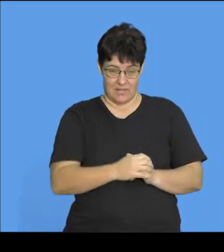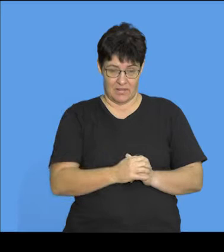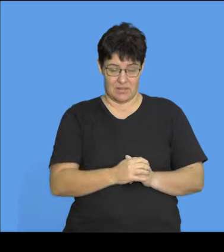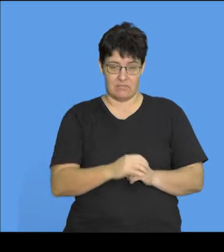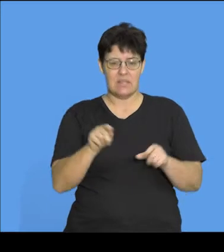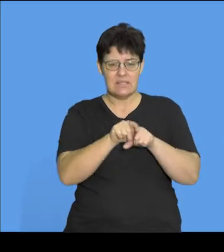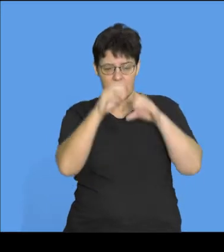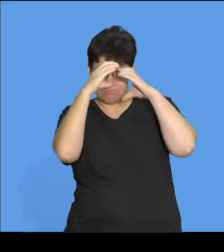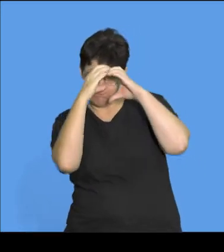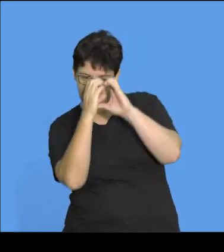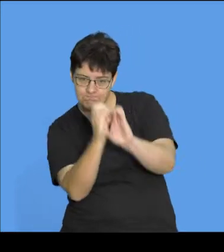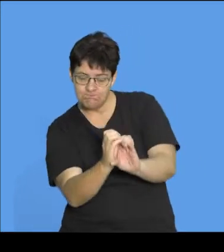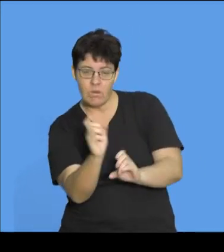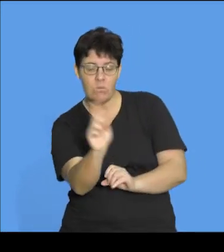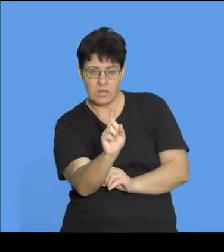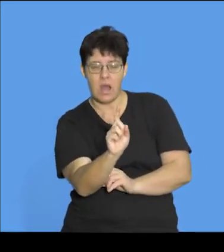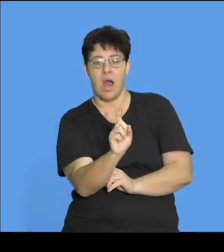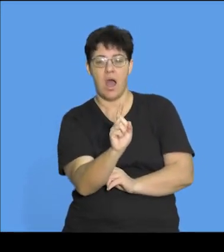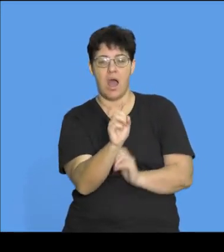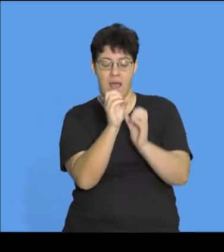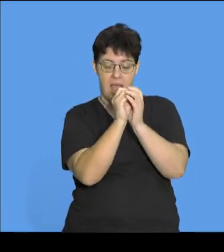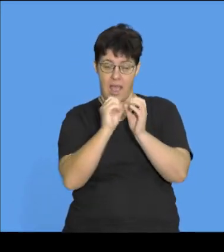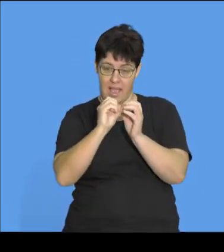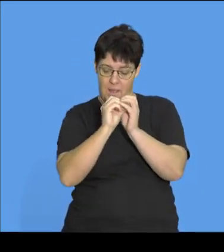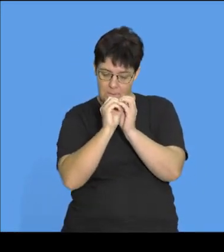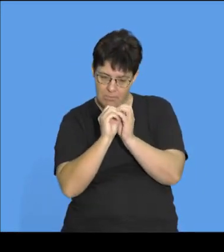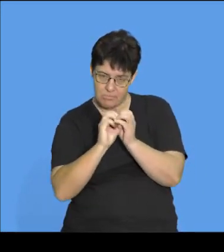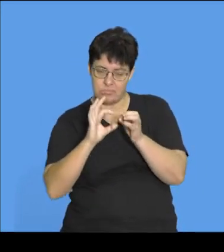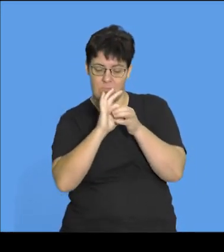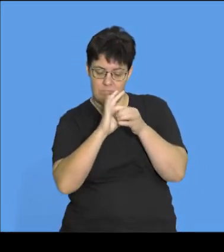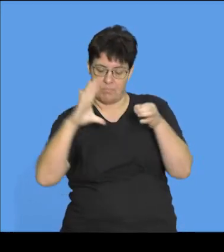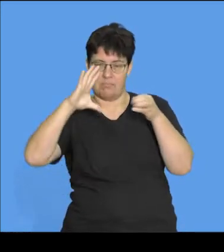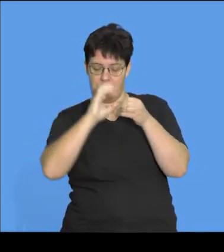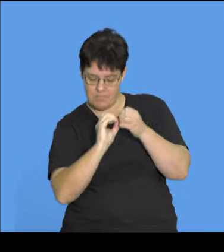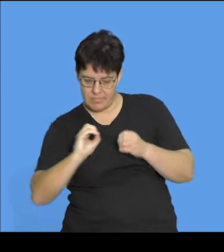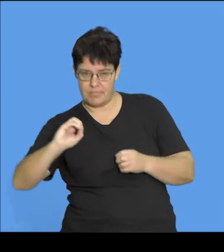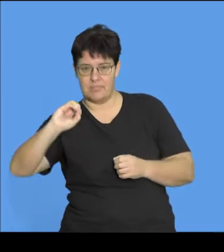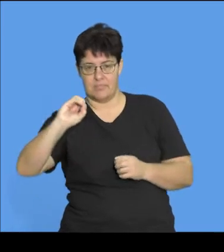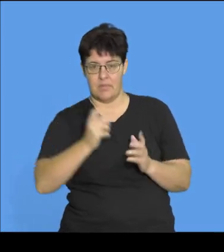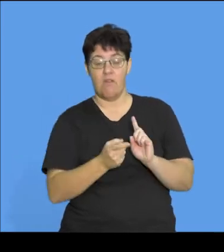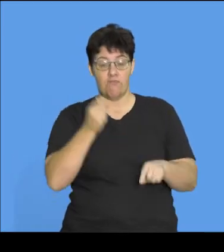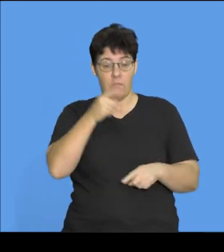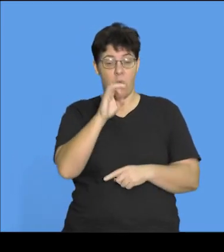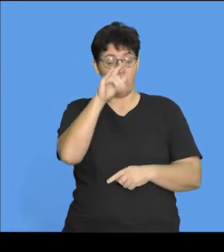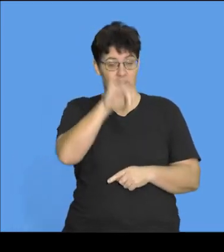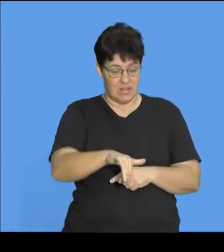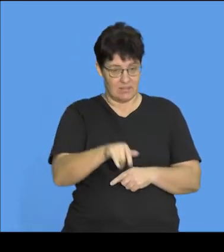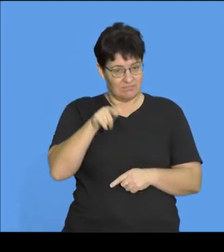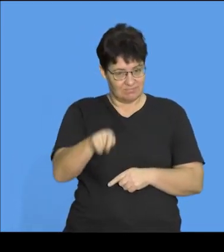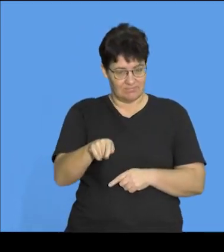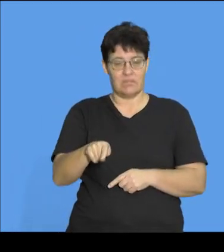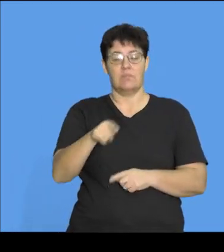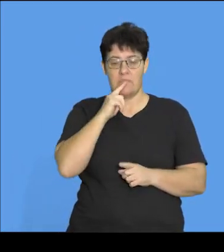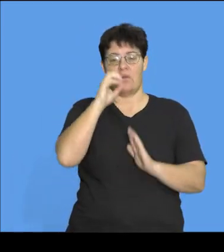can zoom in on the release of an egg, and this release of an egg from the ovary is referred to as